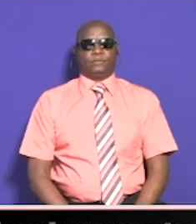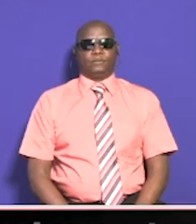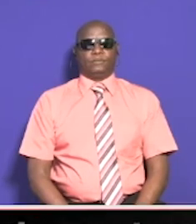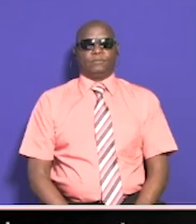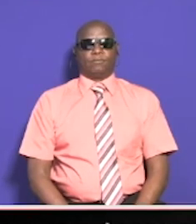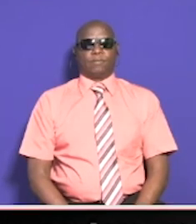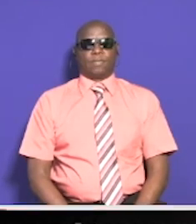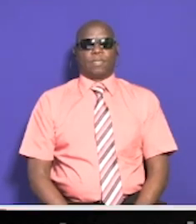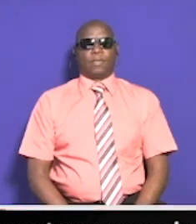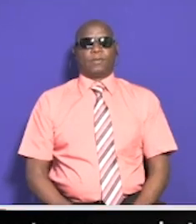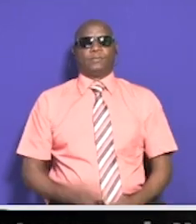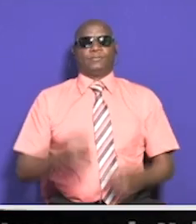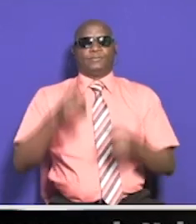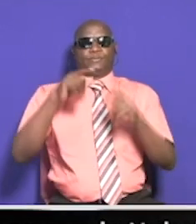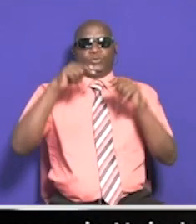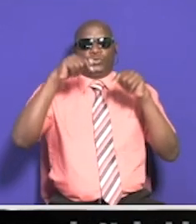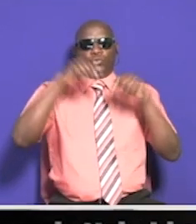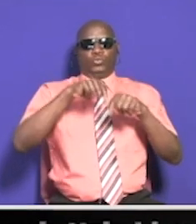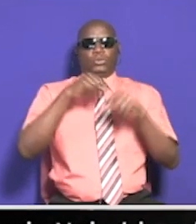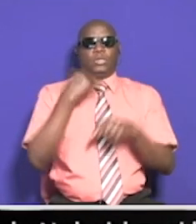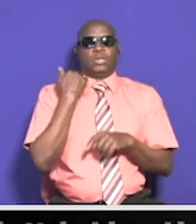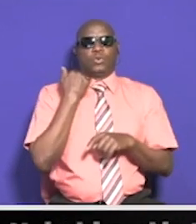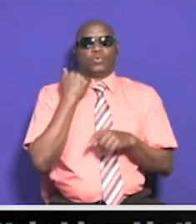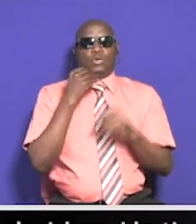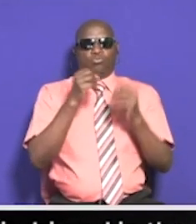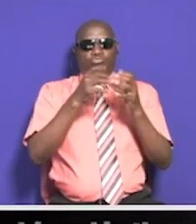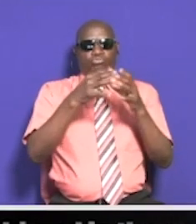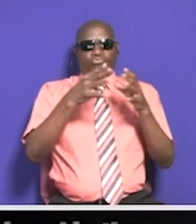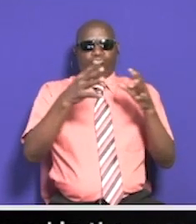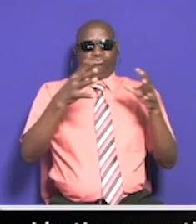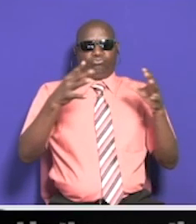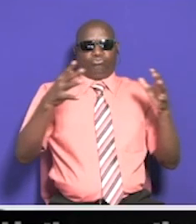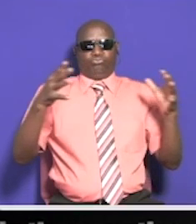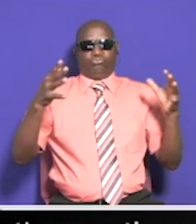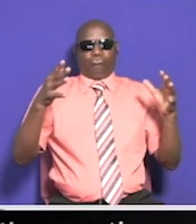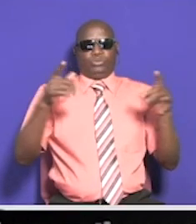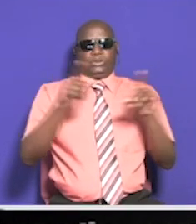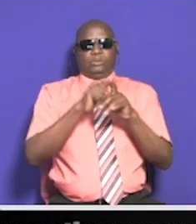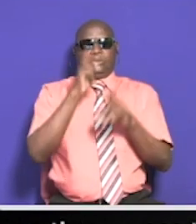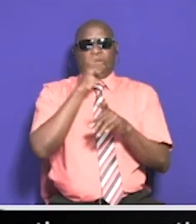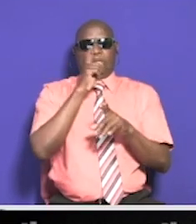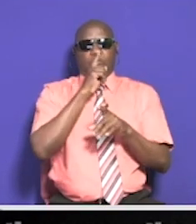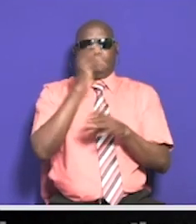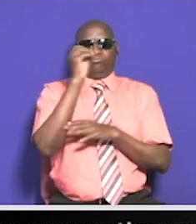Today, Dandora is just growing bigger and bigger as a dump site.